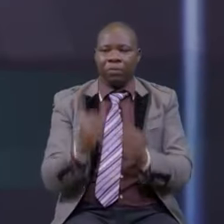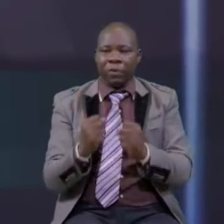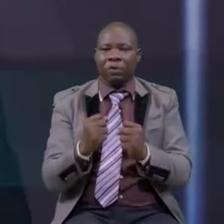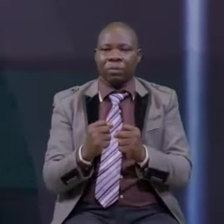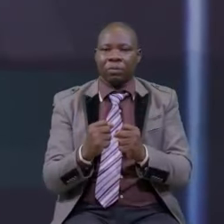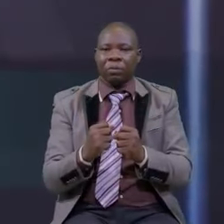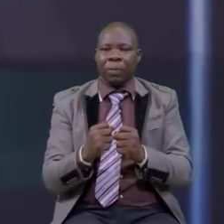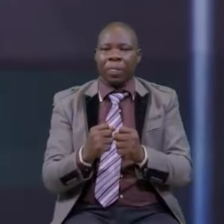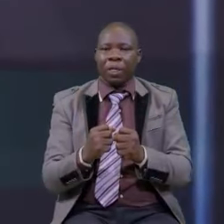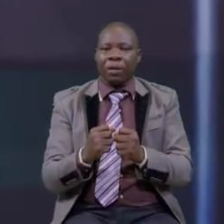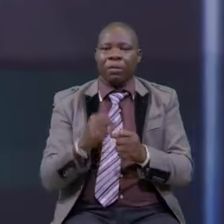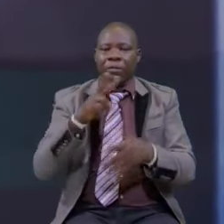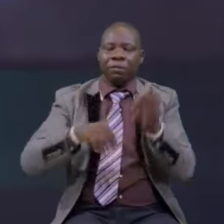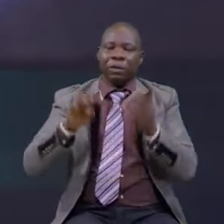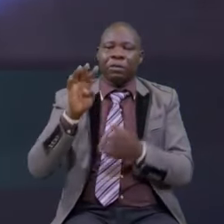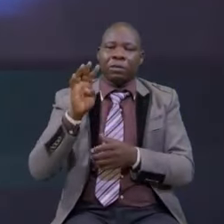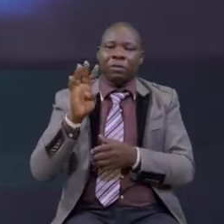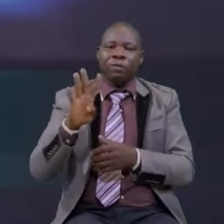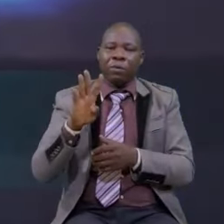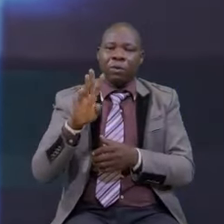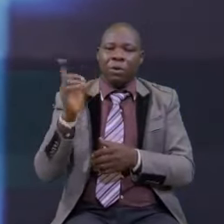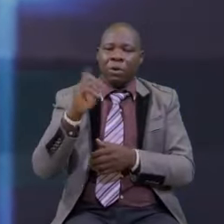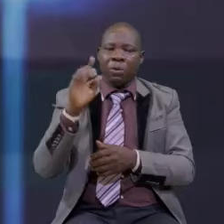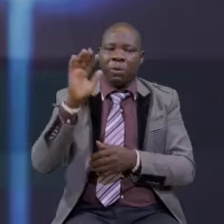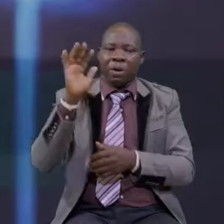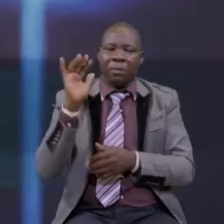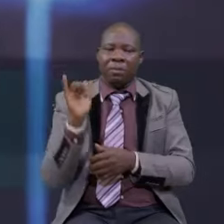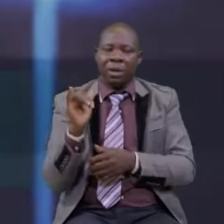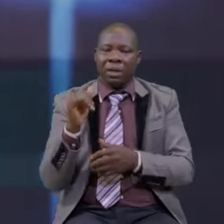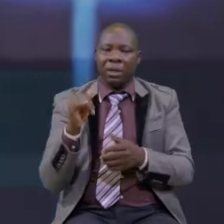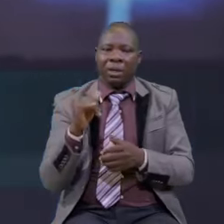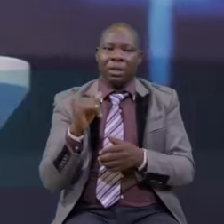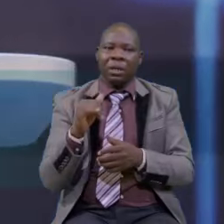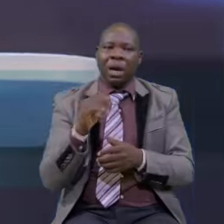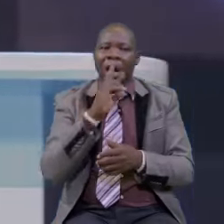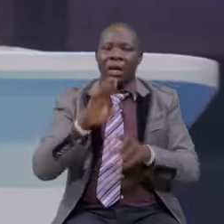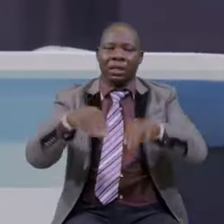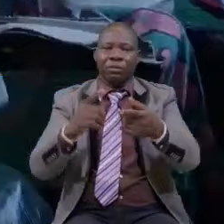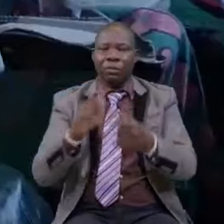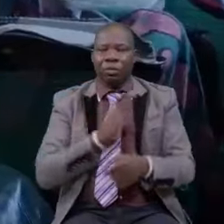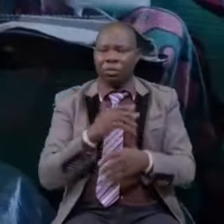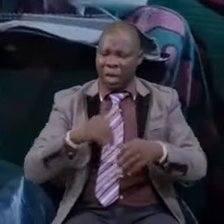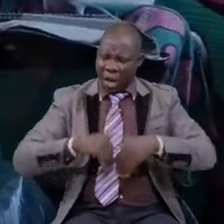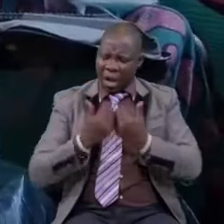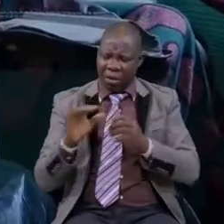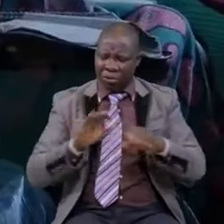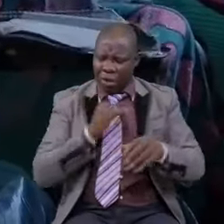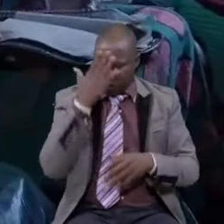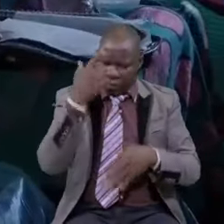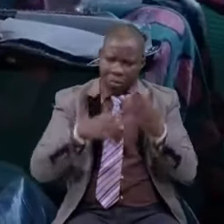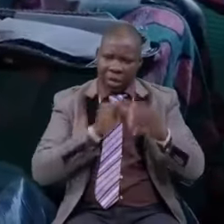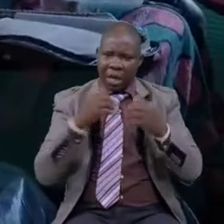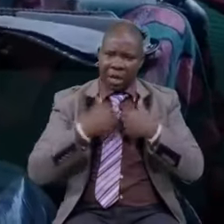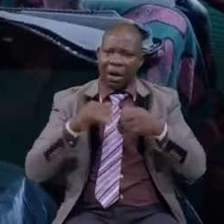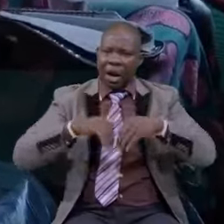4 it says, whereby are given unto us. How do I know what I have? How do I know what he